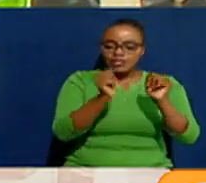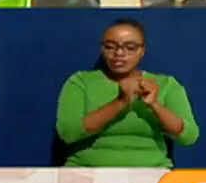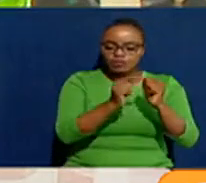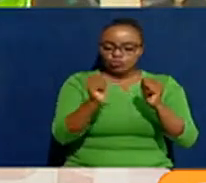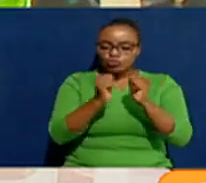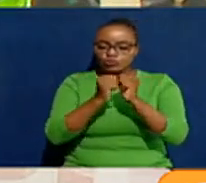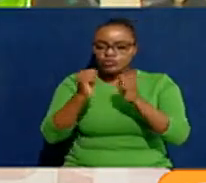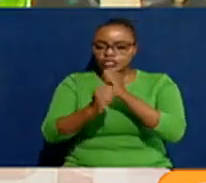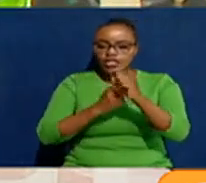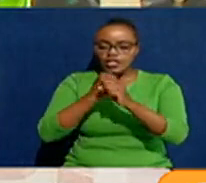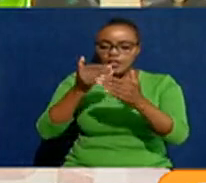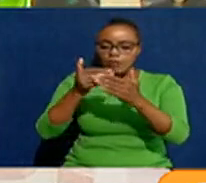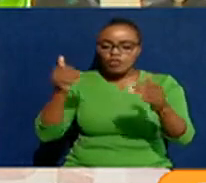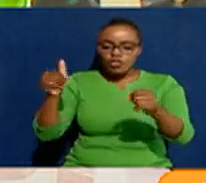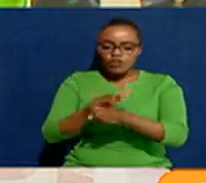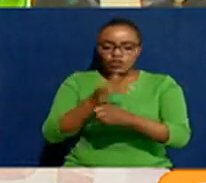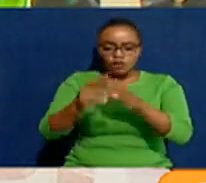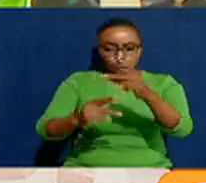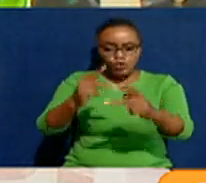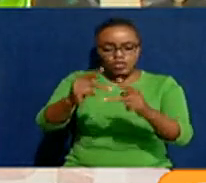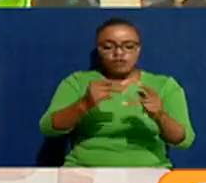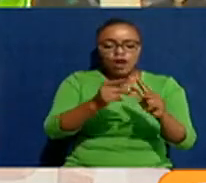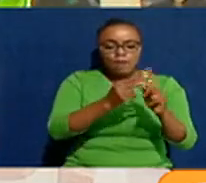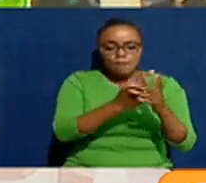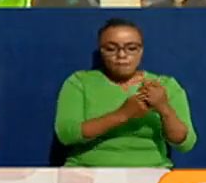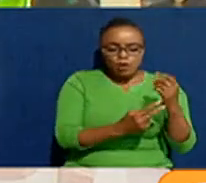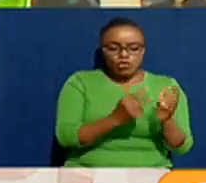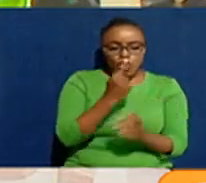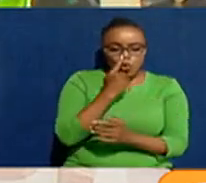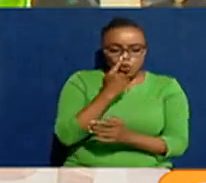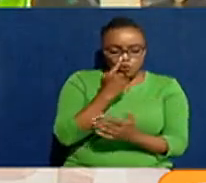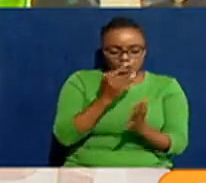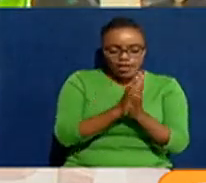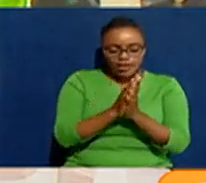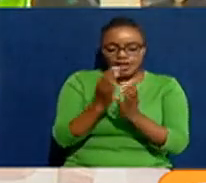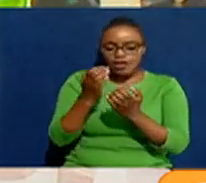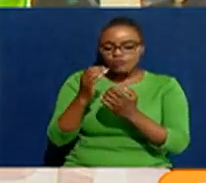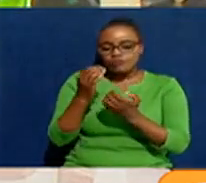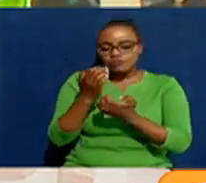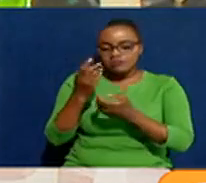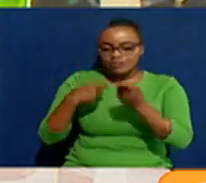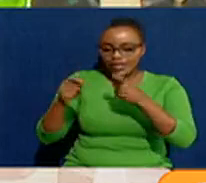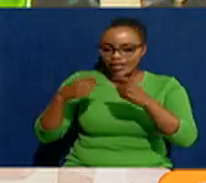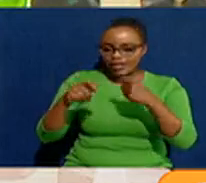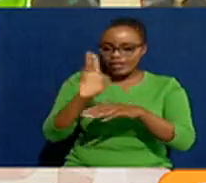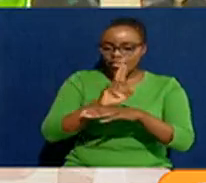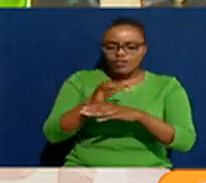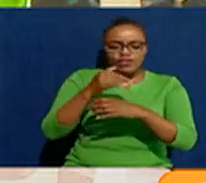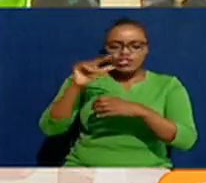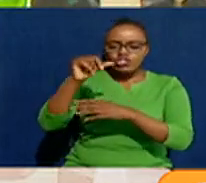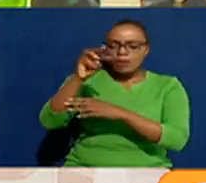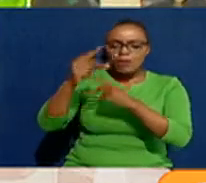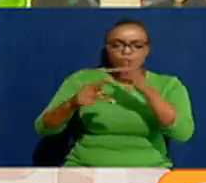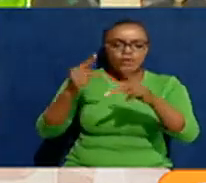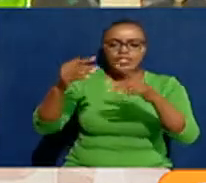15 years before they are fully processed for both domestic and commercial usage. But what does it take to process GMOs?